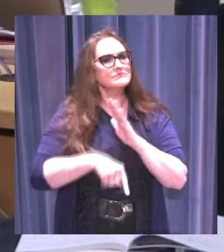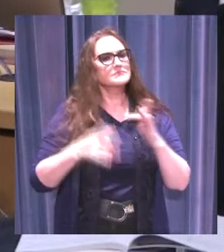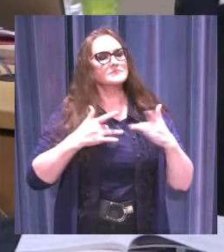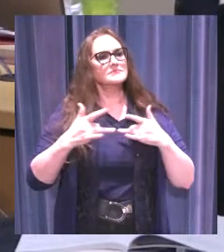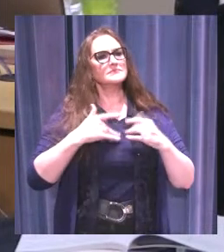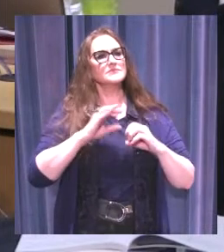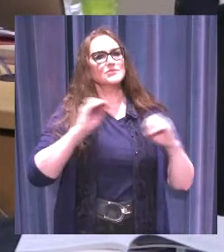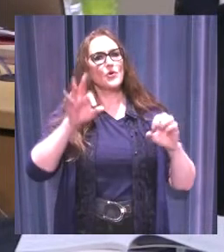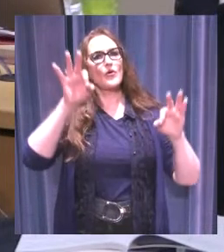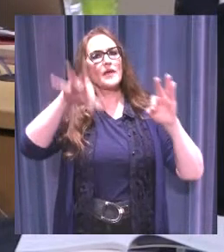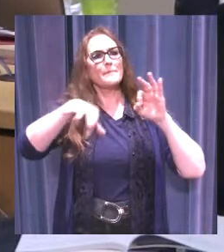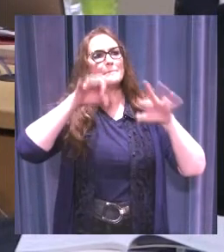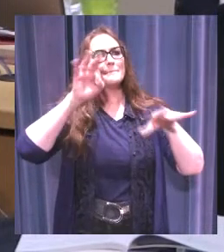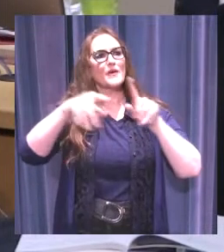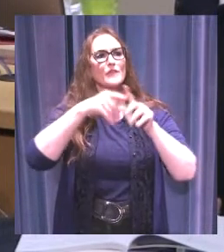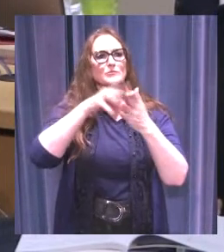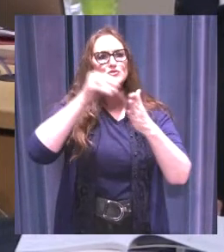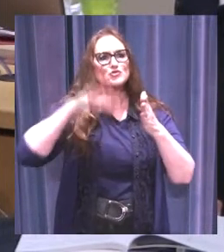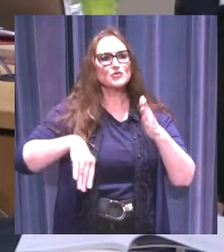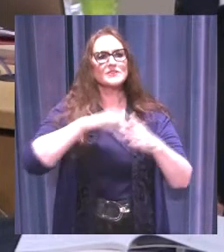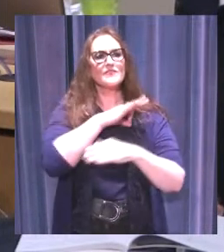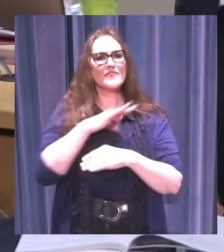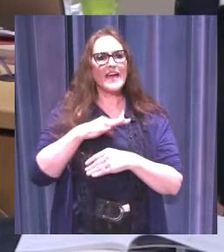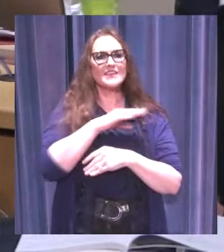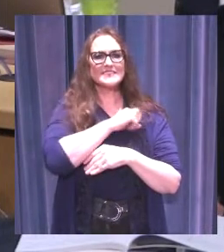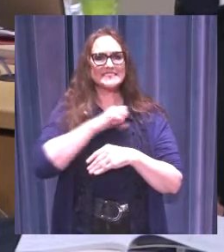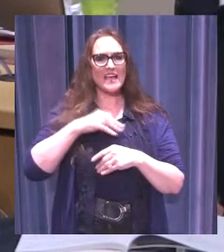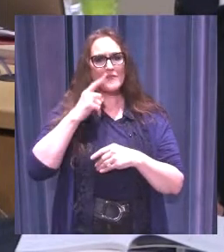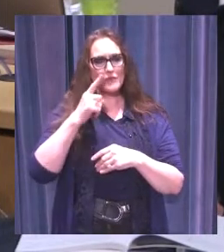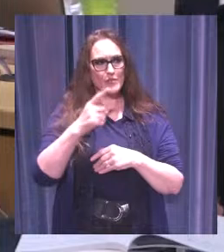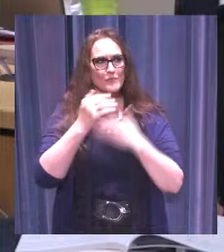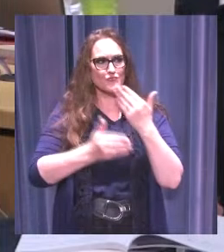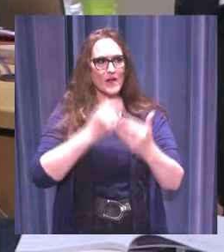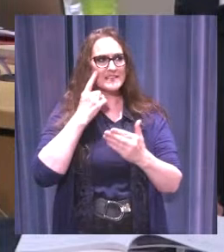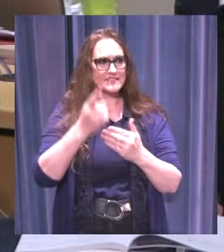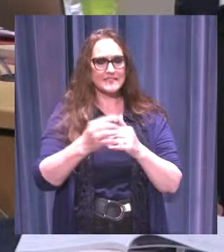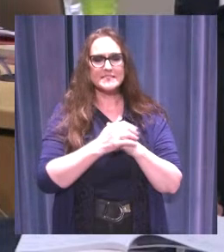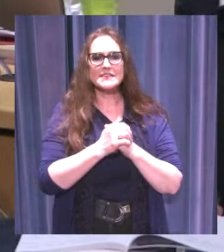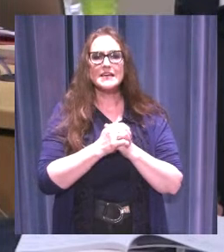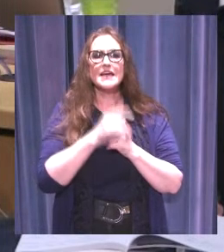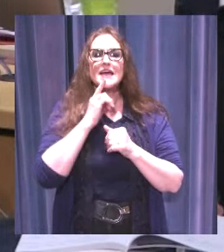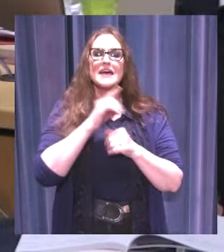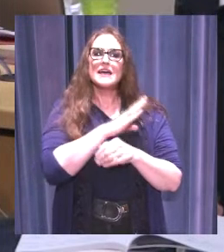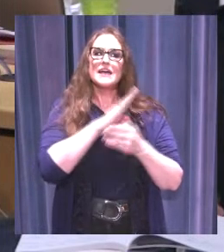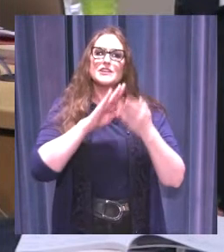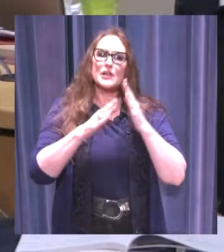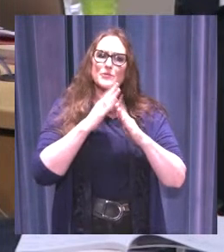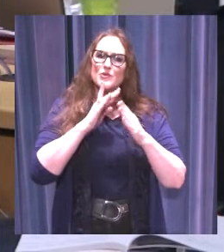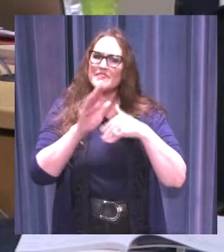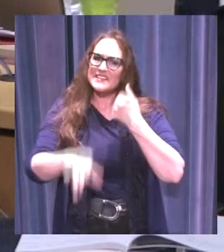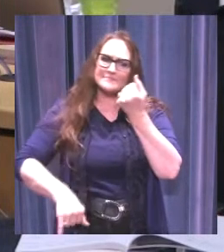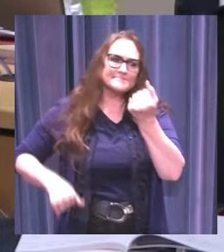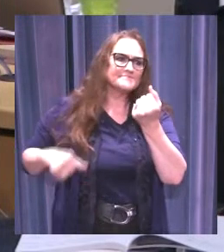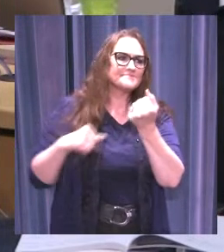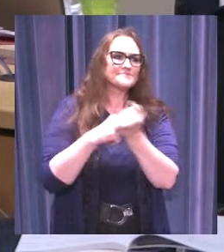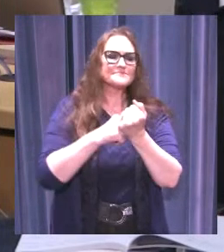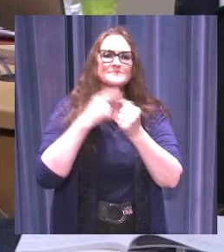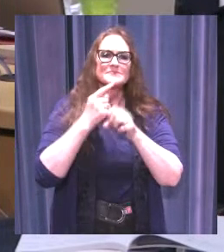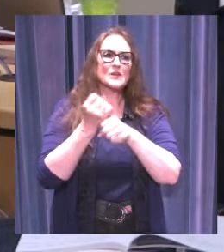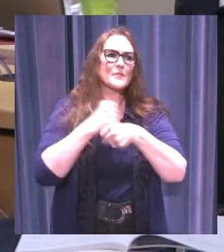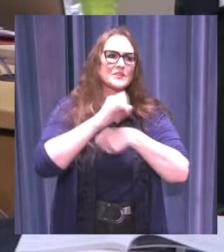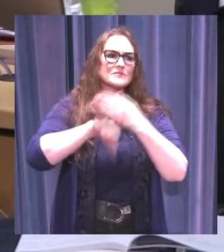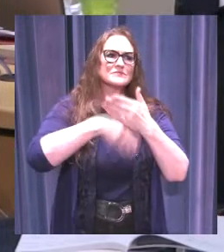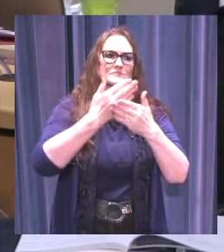of input from students, faculty, and staff in the selection process. The community that forms the backbone of Mott Community College deserves